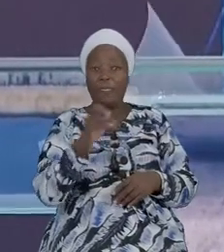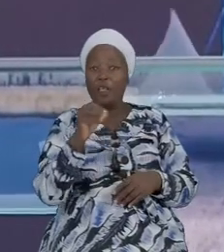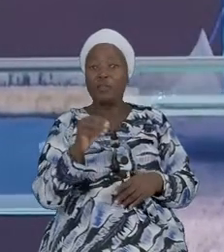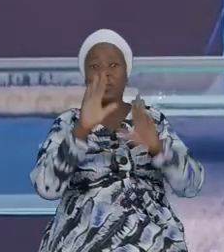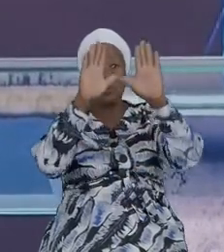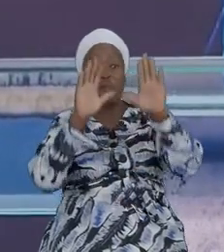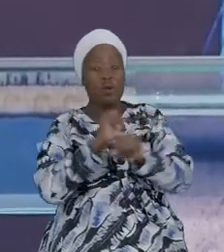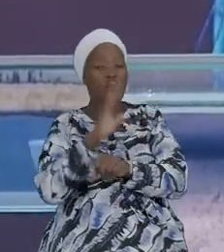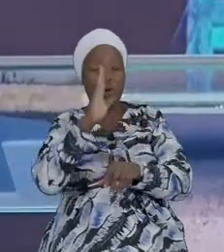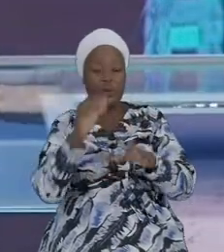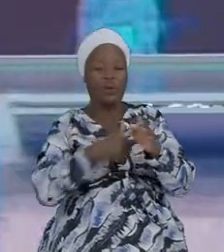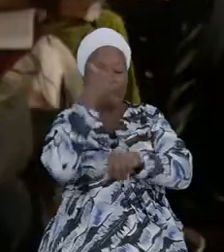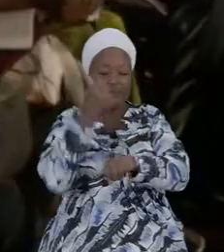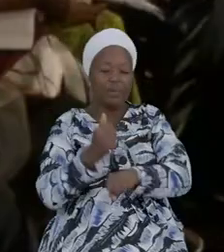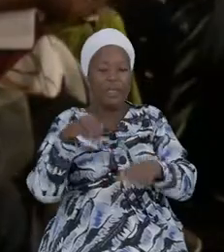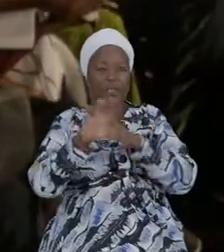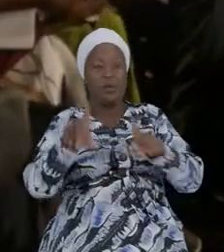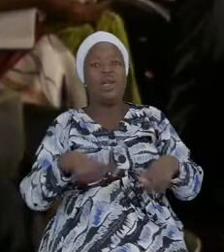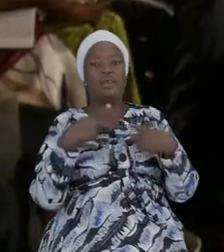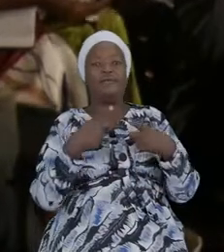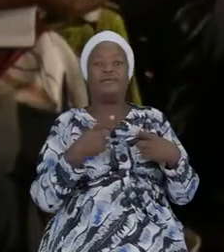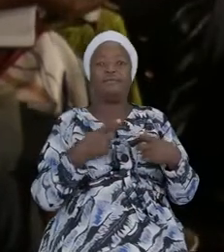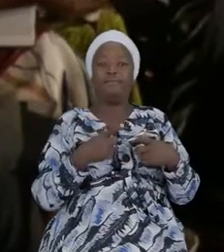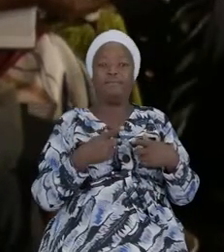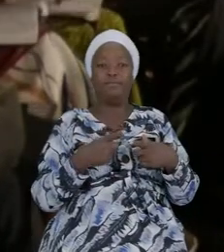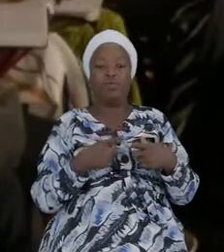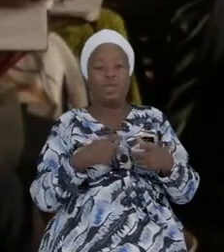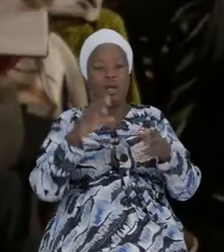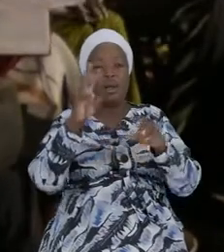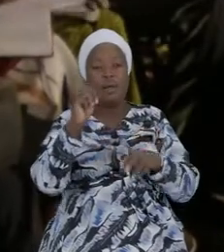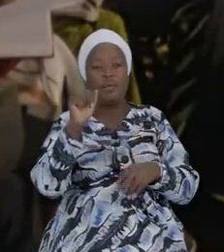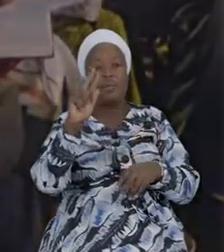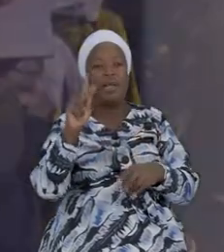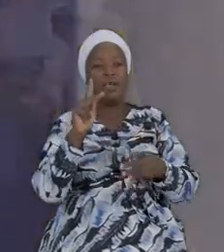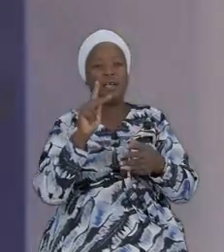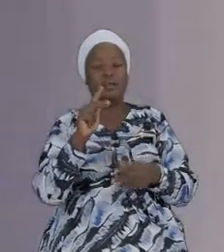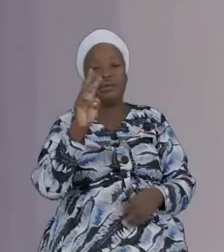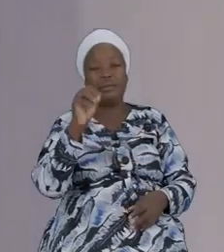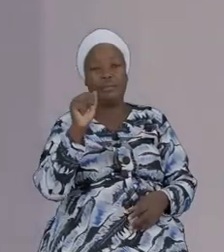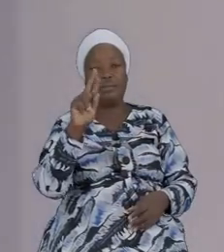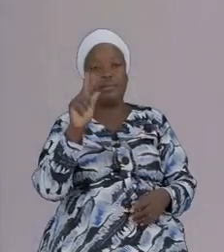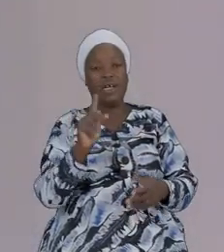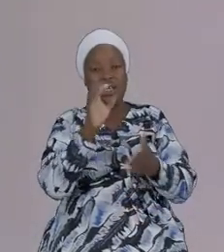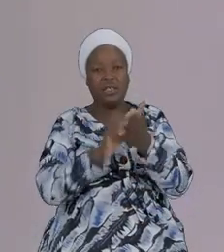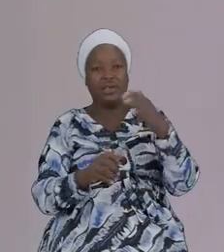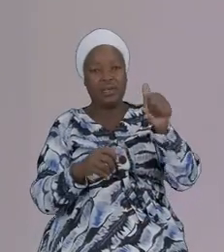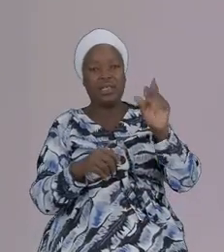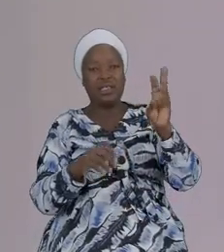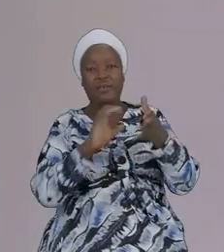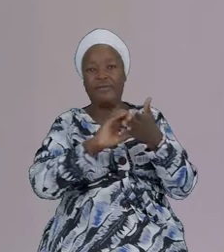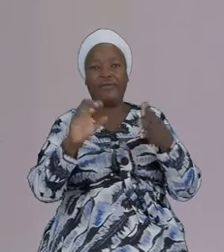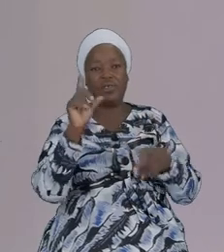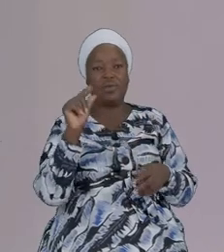miracles will be confirmed in your life. Mark chapter 16, we're looking at verse